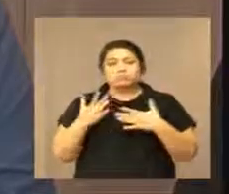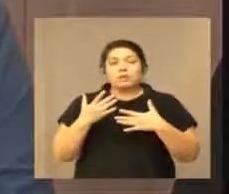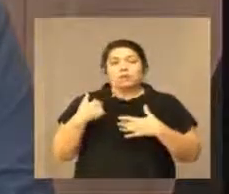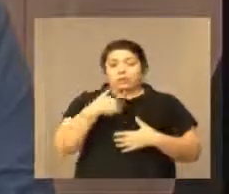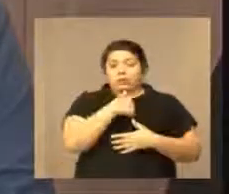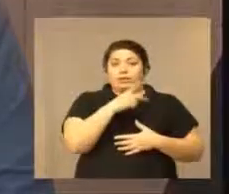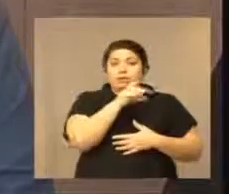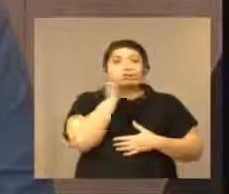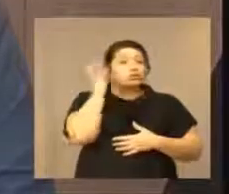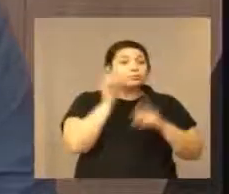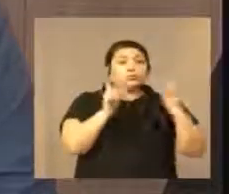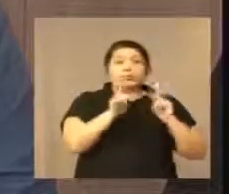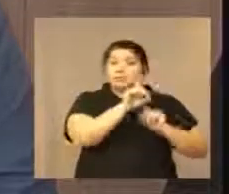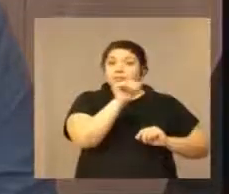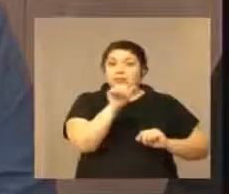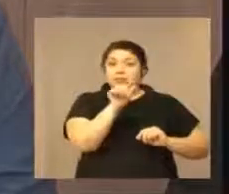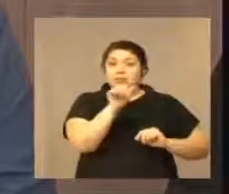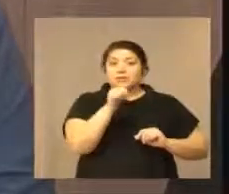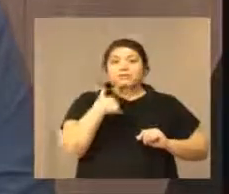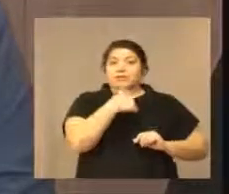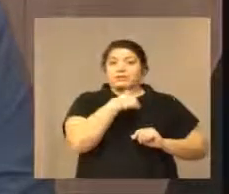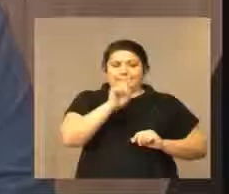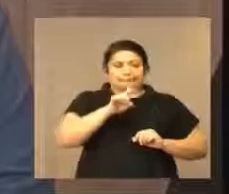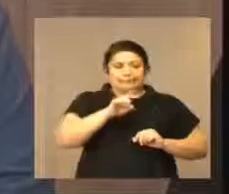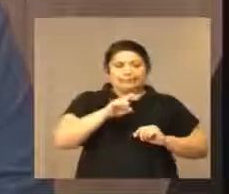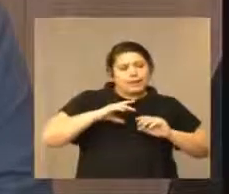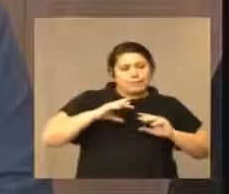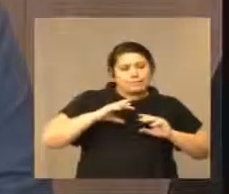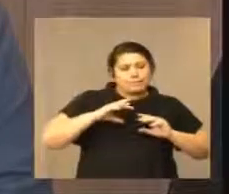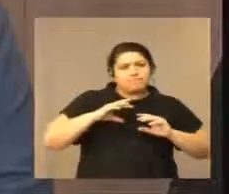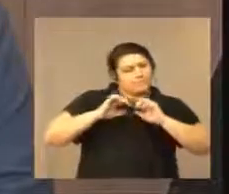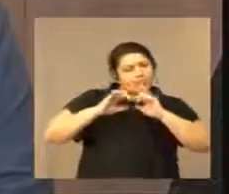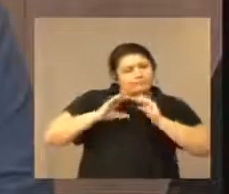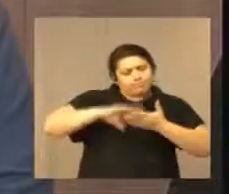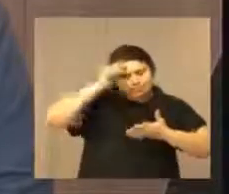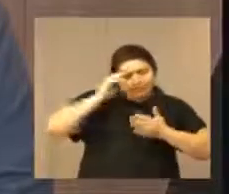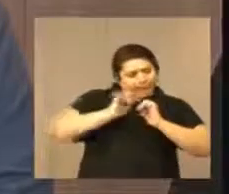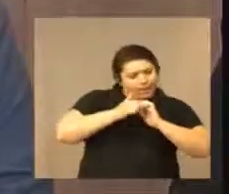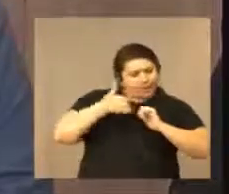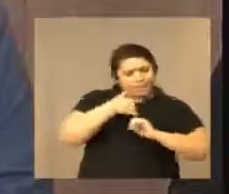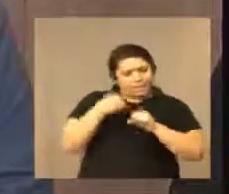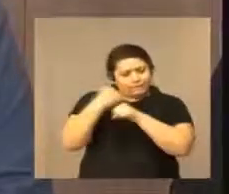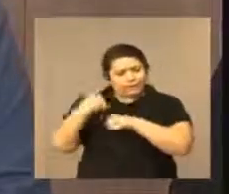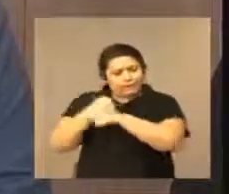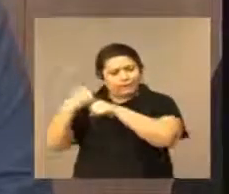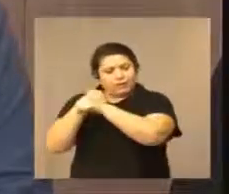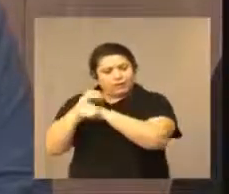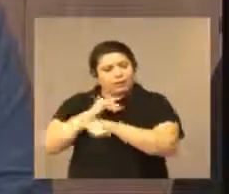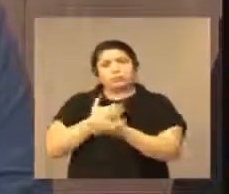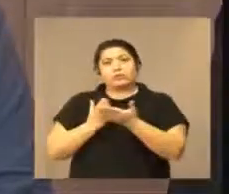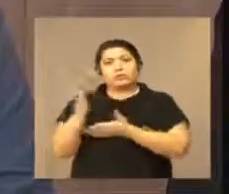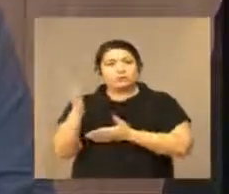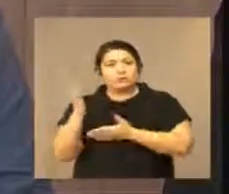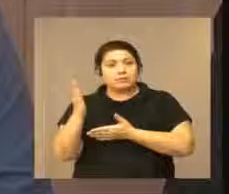with disabilities, must best understand how we argue for our rights.